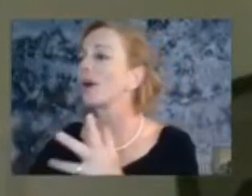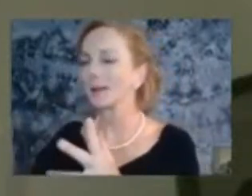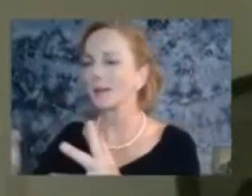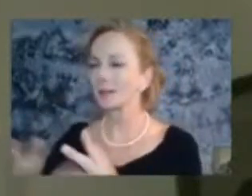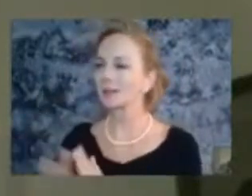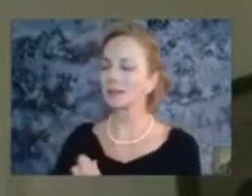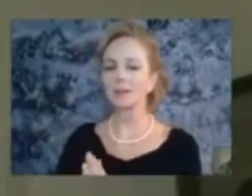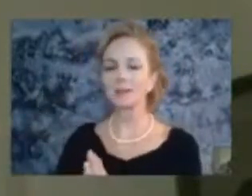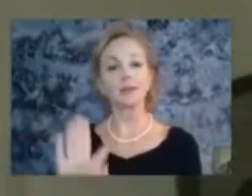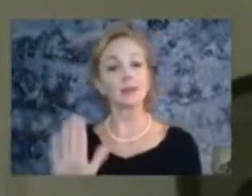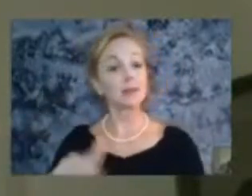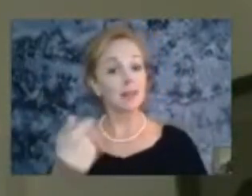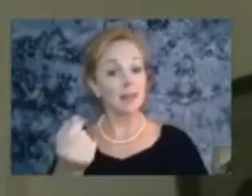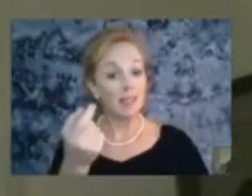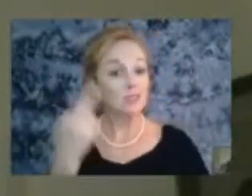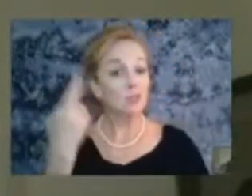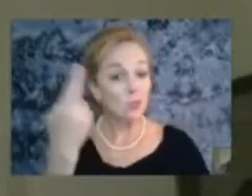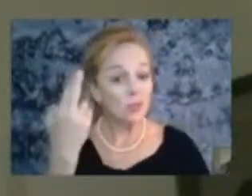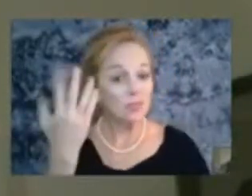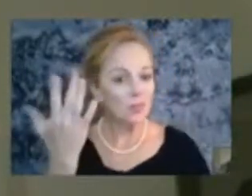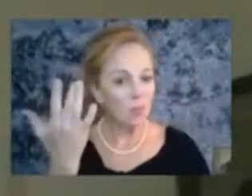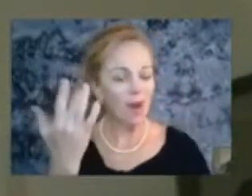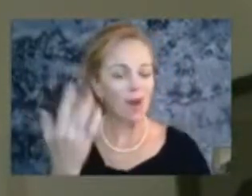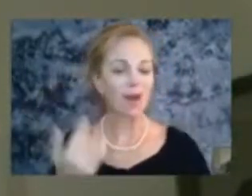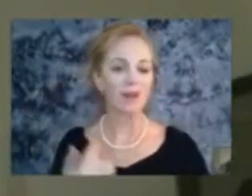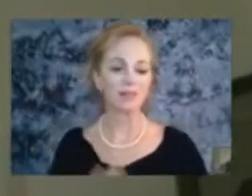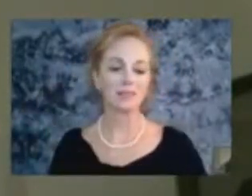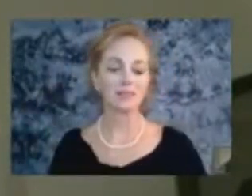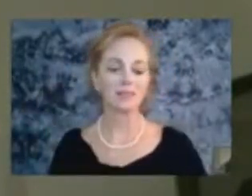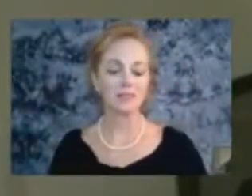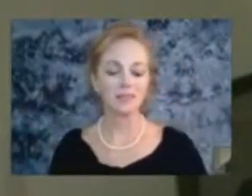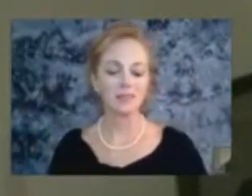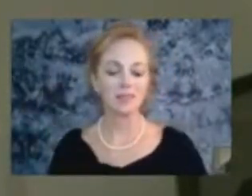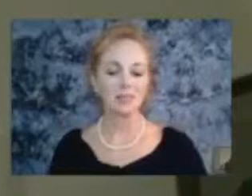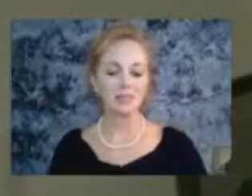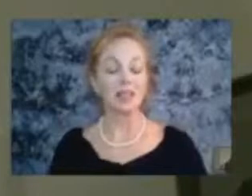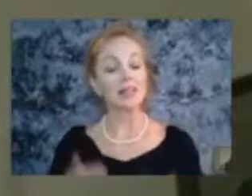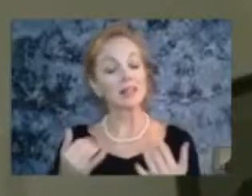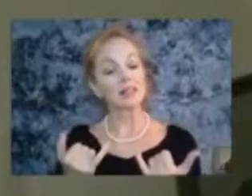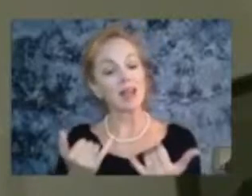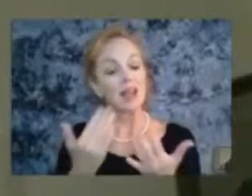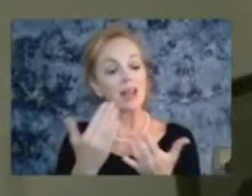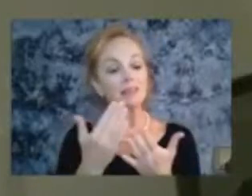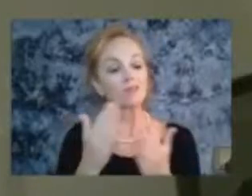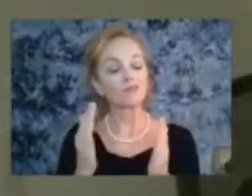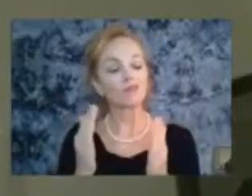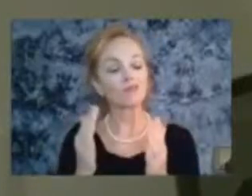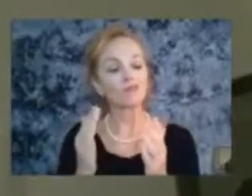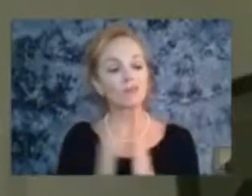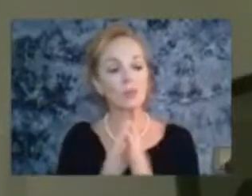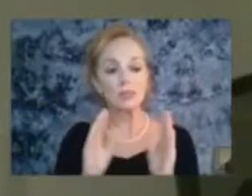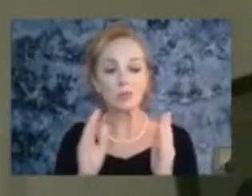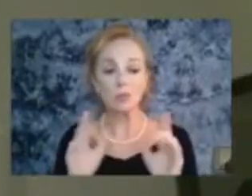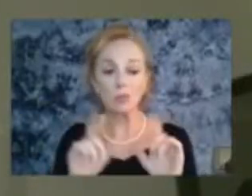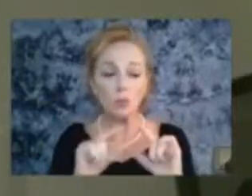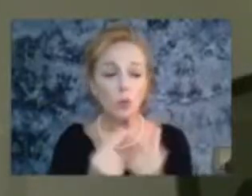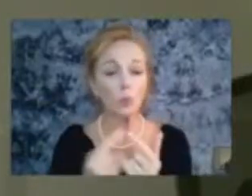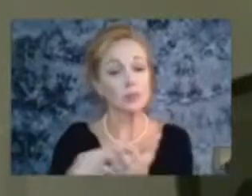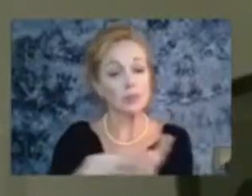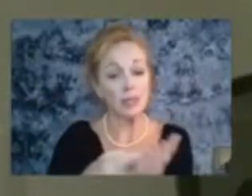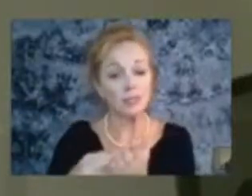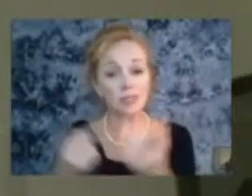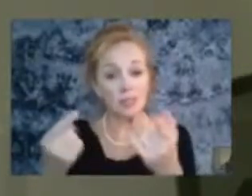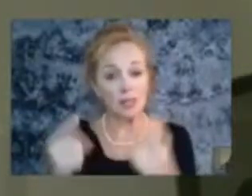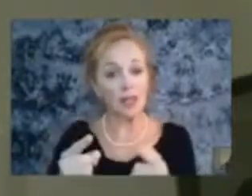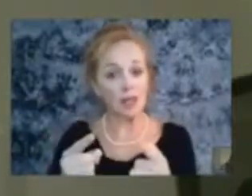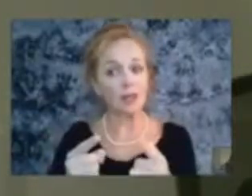reasons why, and when some of that came up in our smaller group discussion today. So I am going to support this,